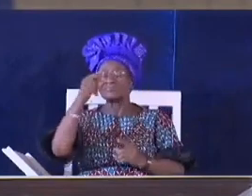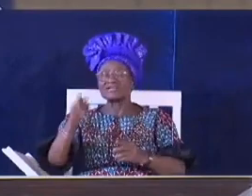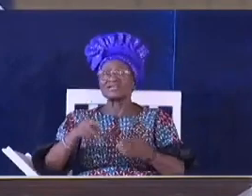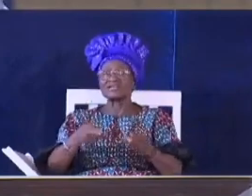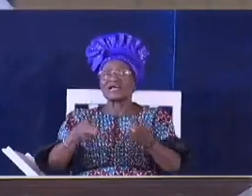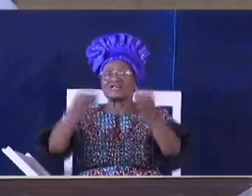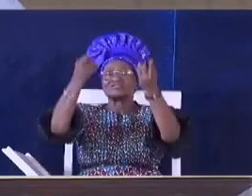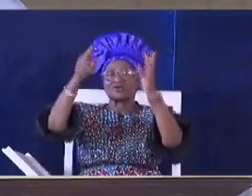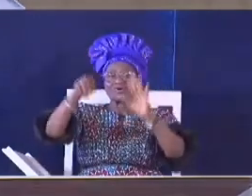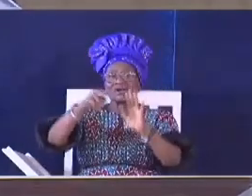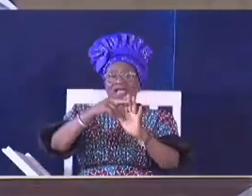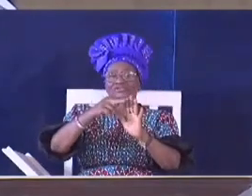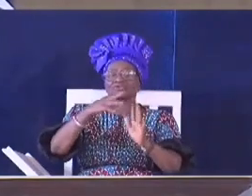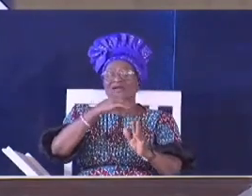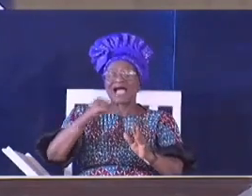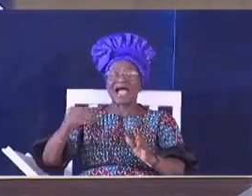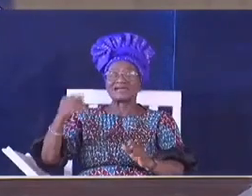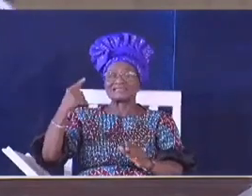life.